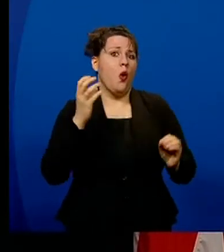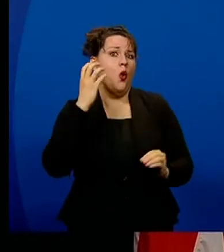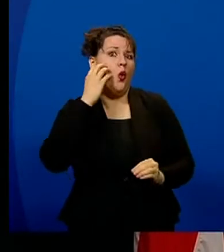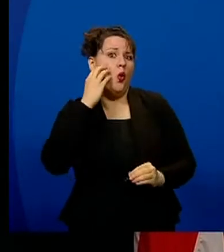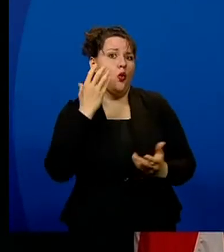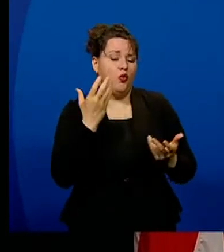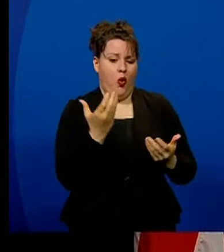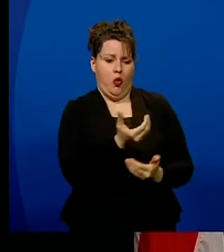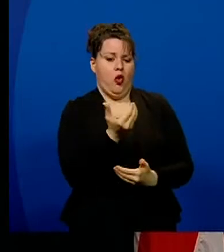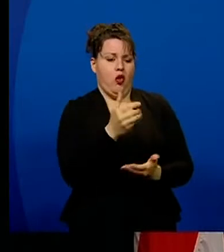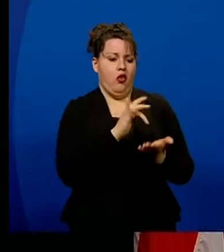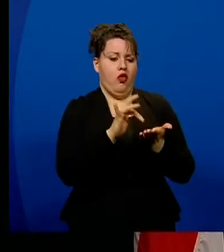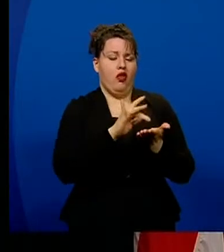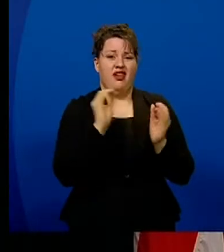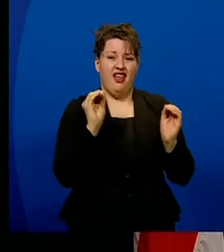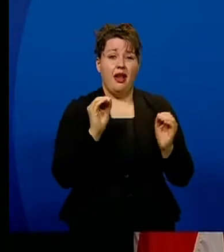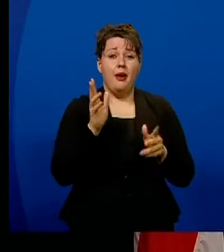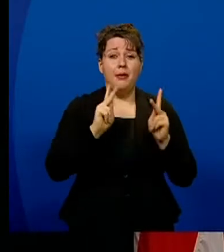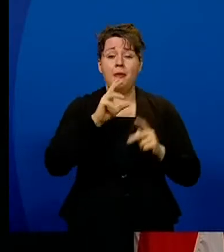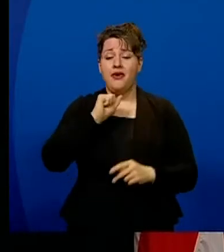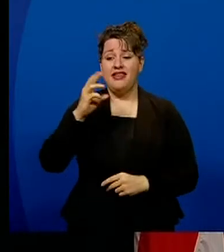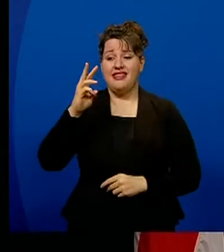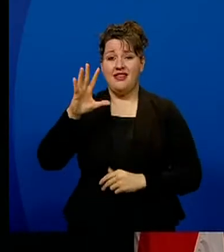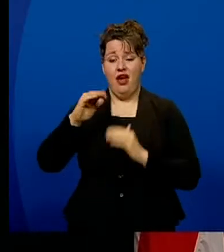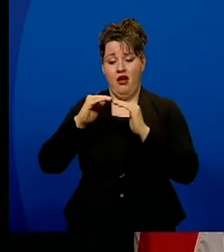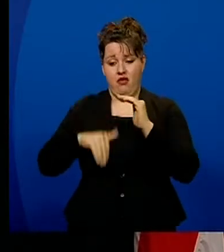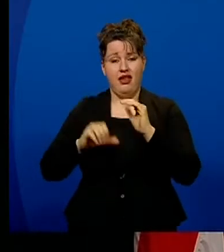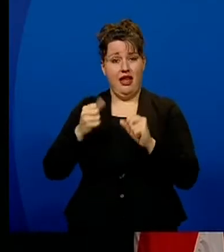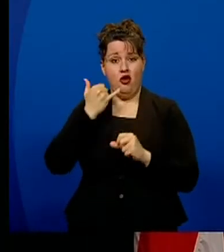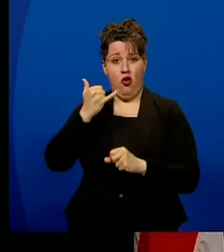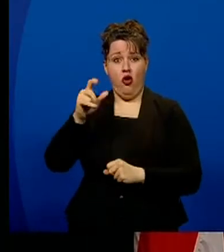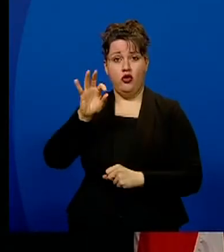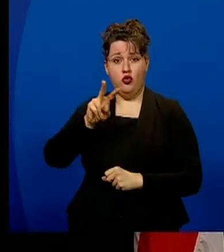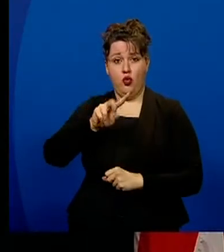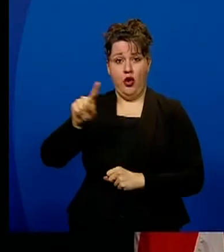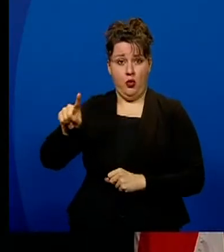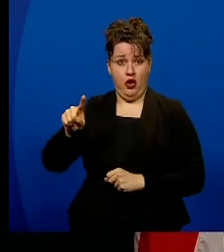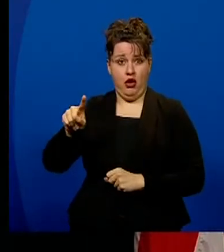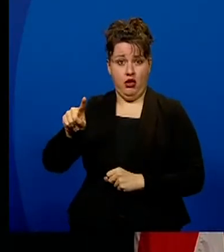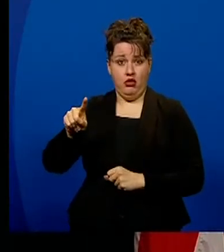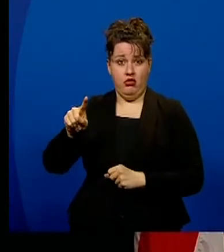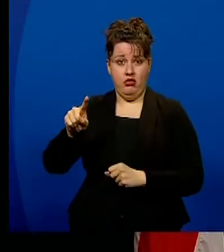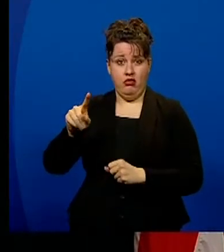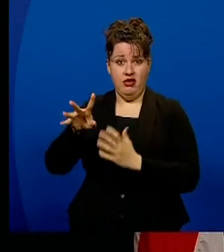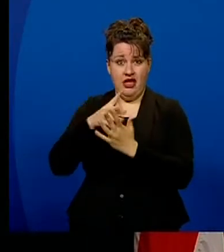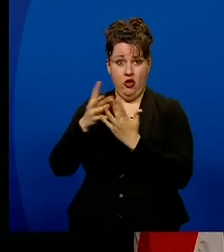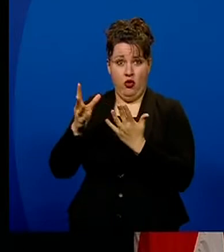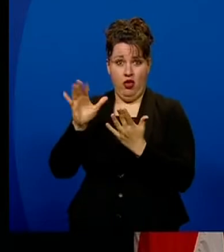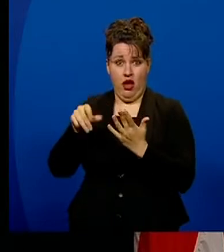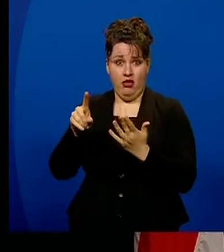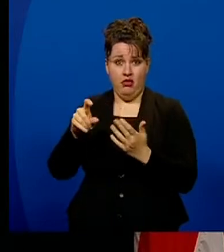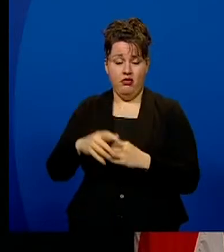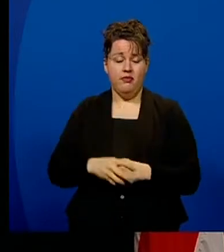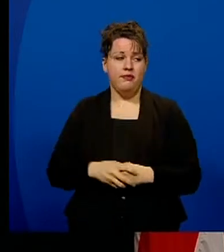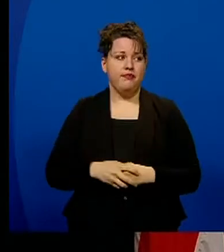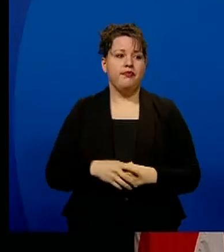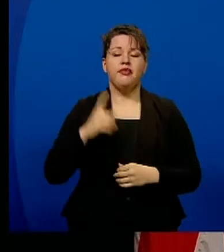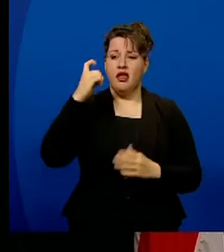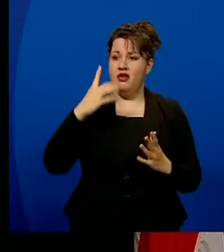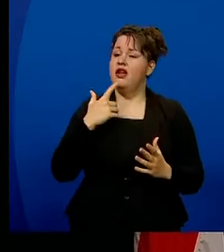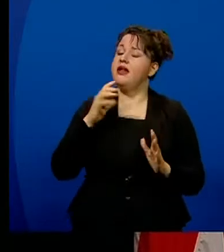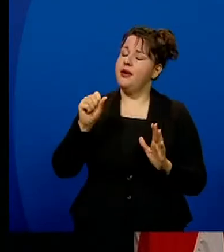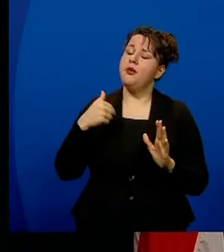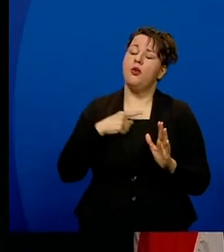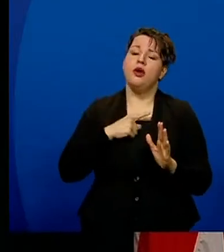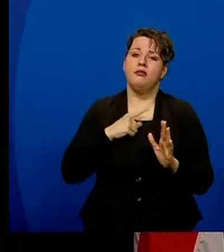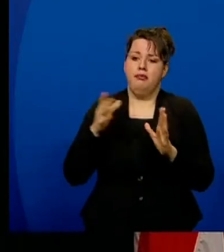Will people under the age of 65 be able to call 211 and get help in scheduling? So we're looking at that, and we're